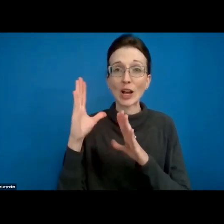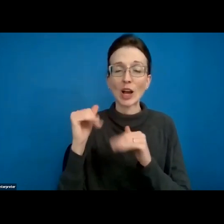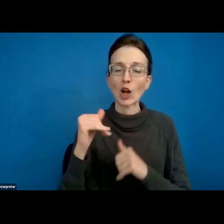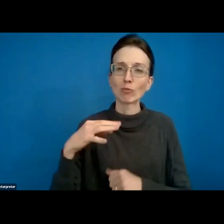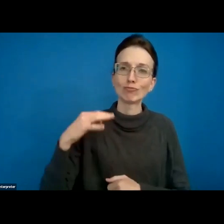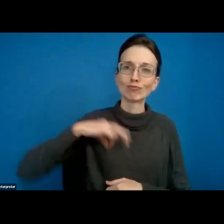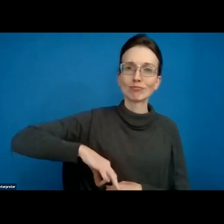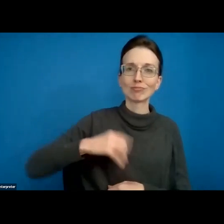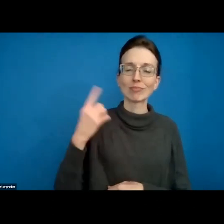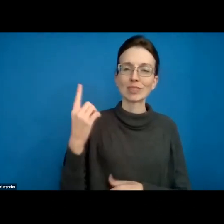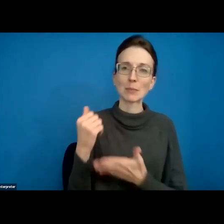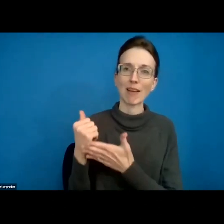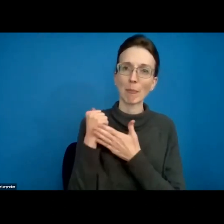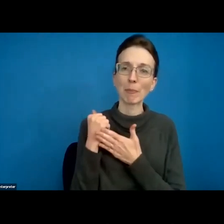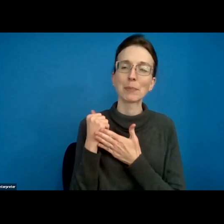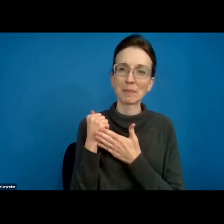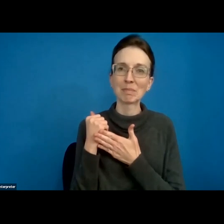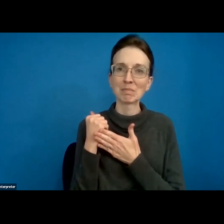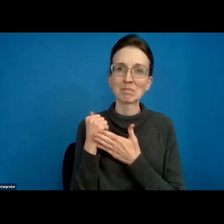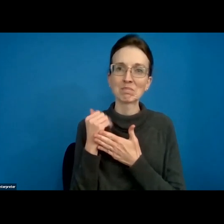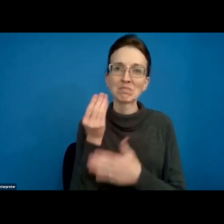valuable information from this